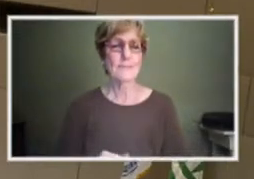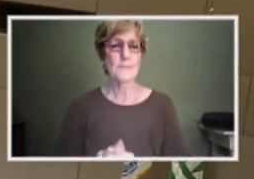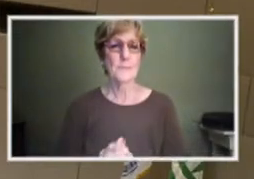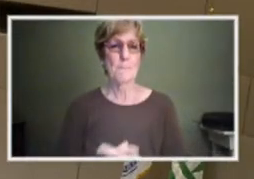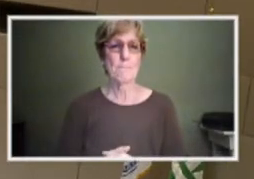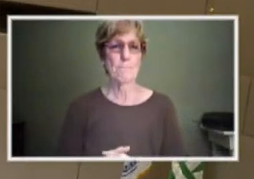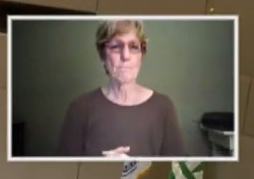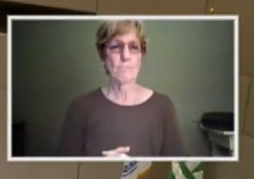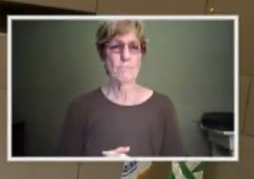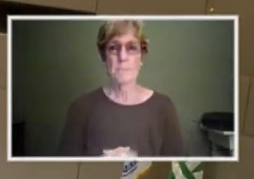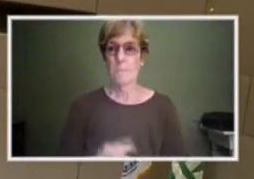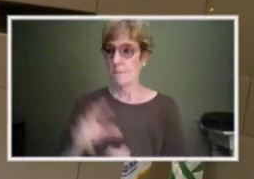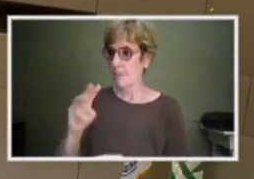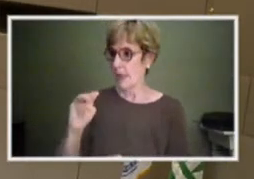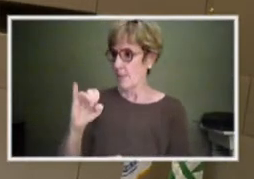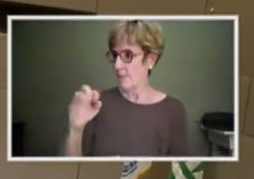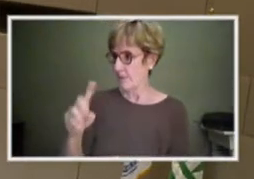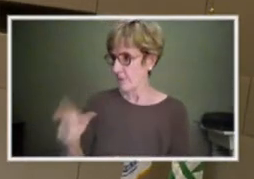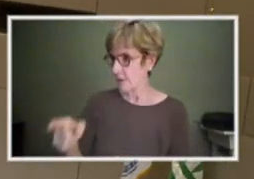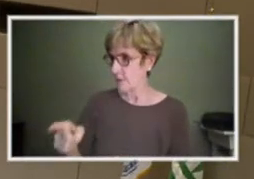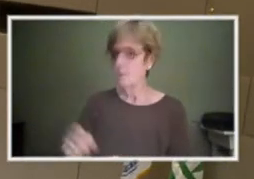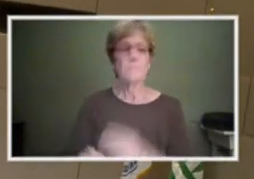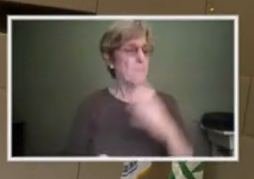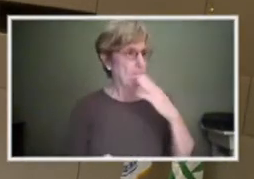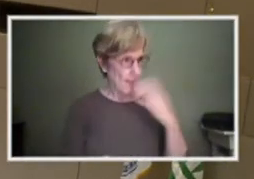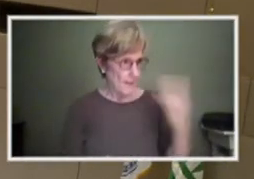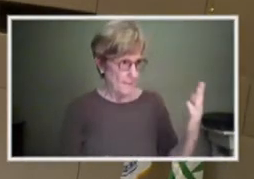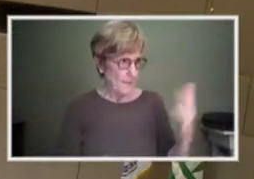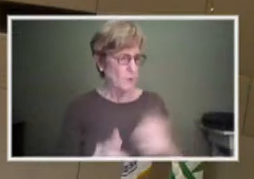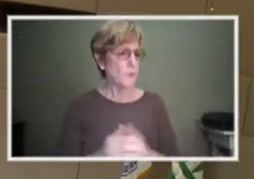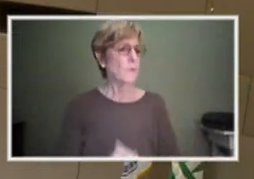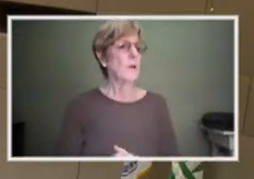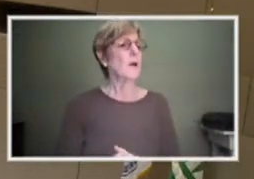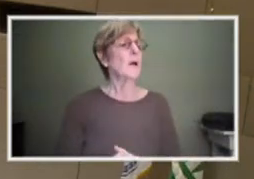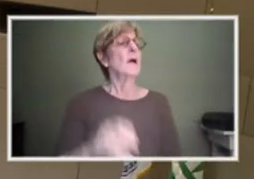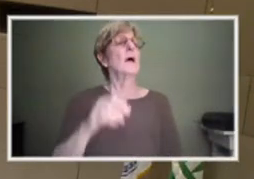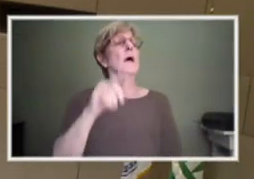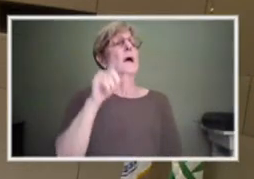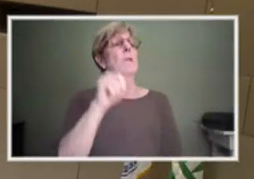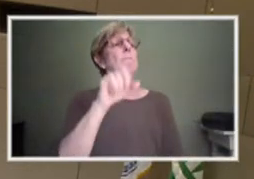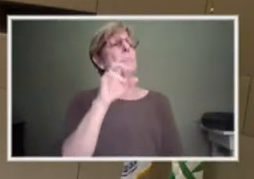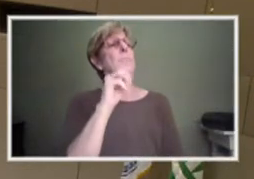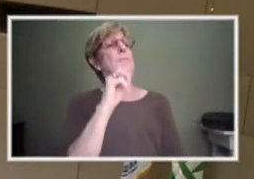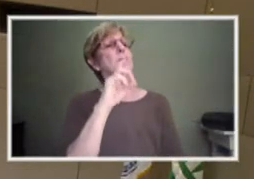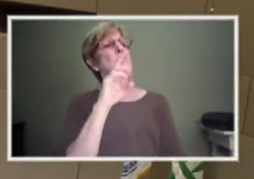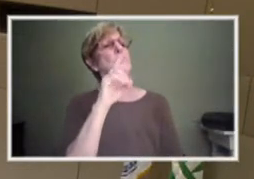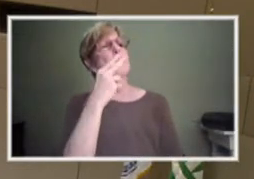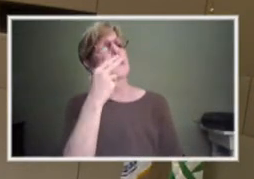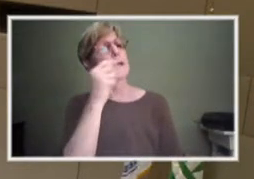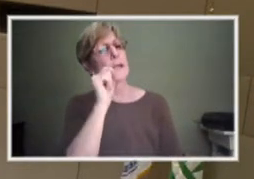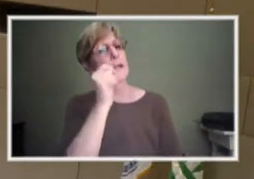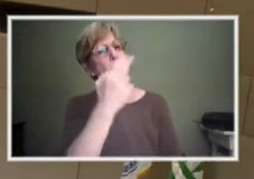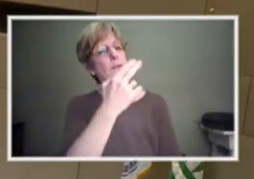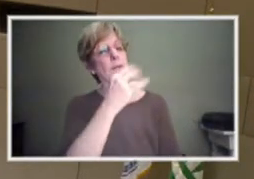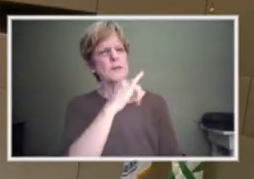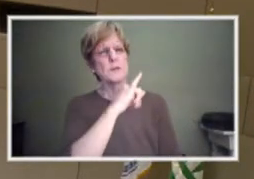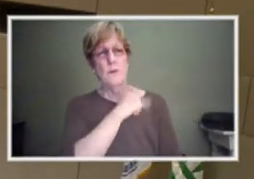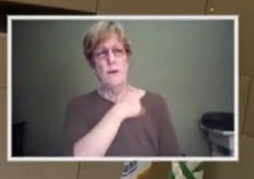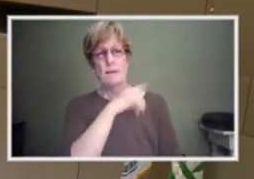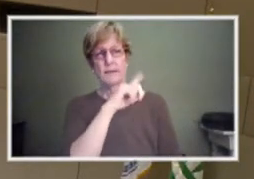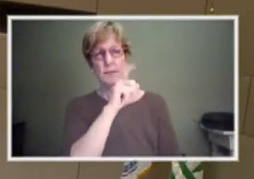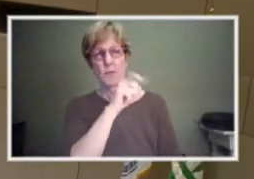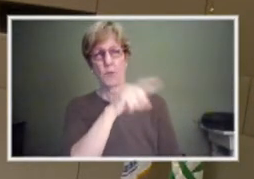Ms. Mayfield? Thank you, Madam Mayor. Mr. Heath, so I'll actually have some questions for